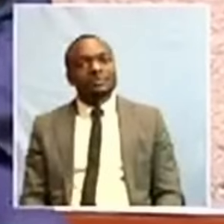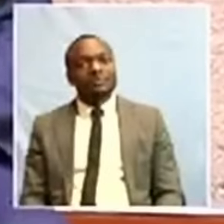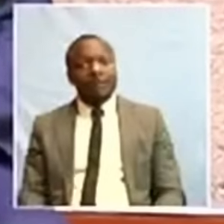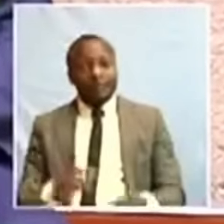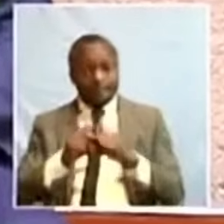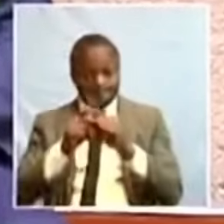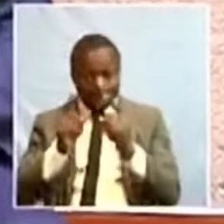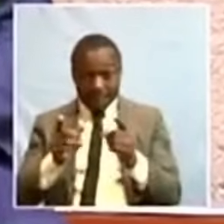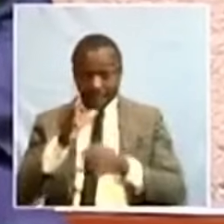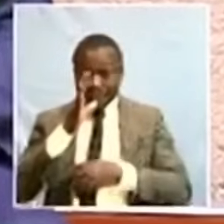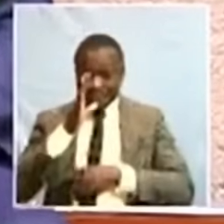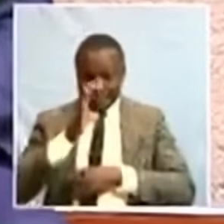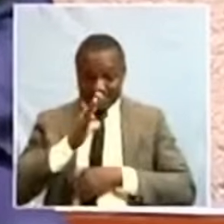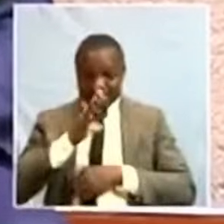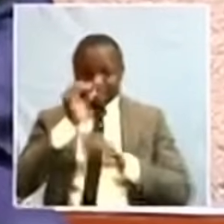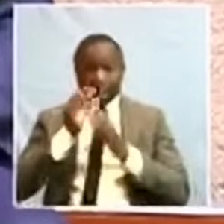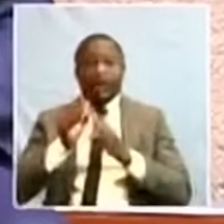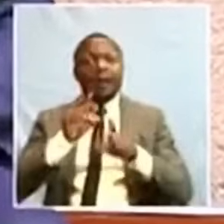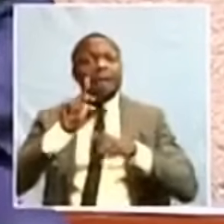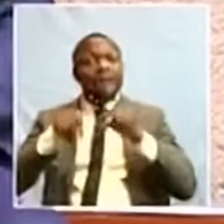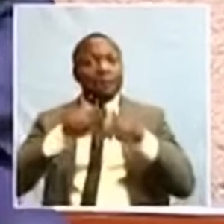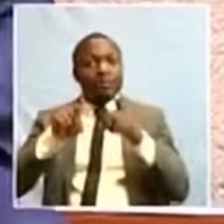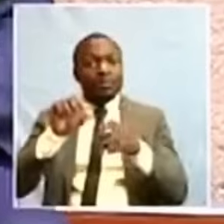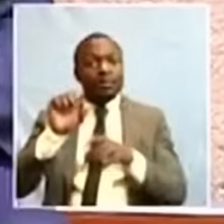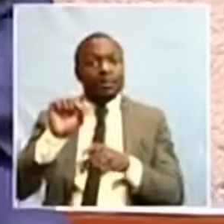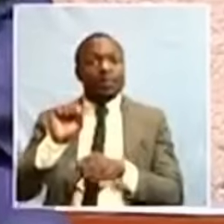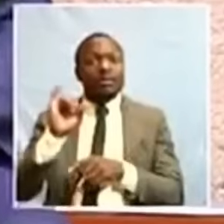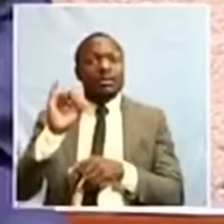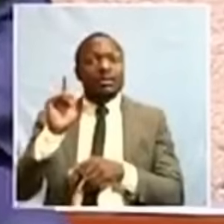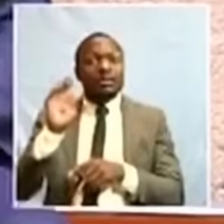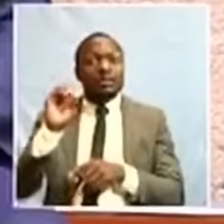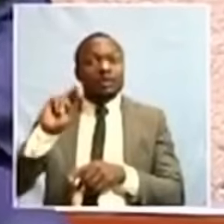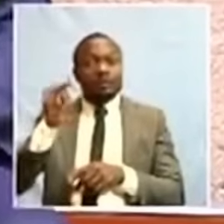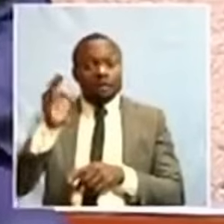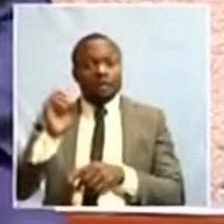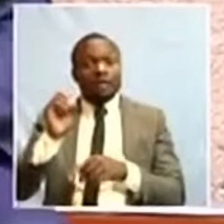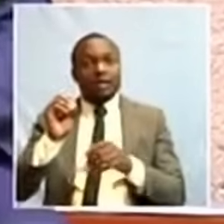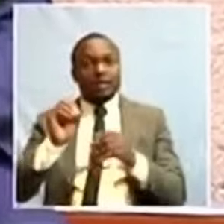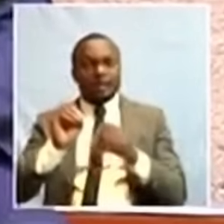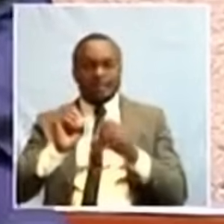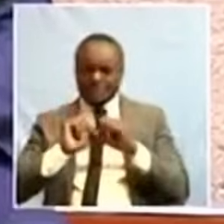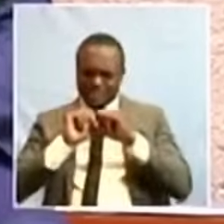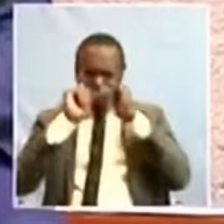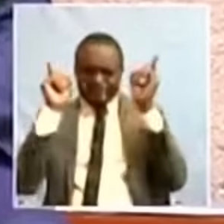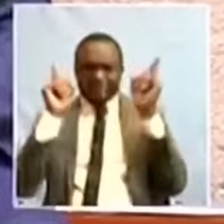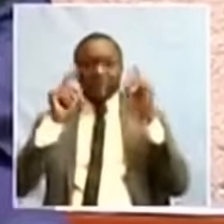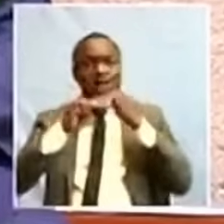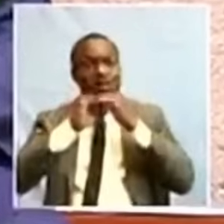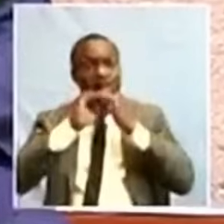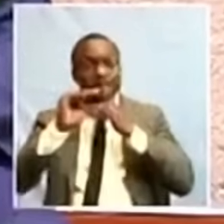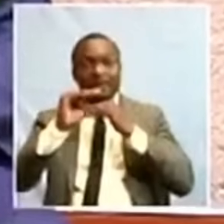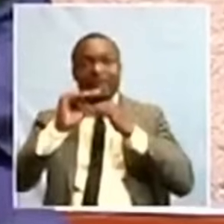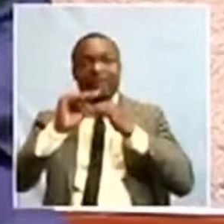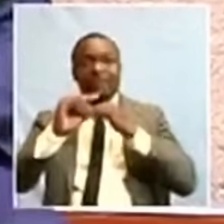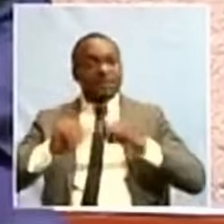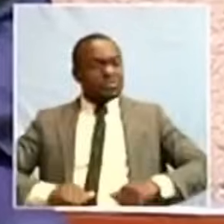However, Madam Speaker, the people of Congo are surprised at the level of bitterness that is still being